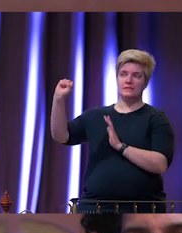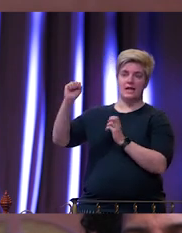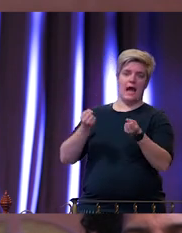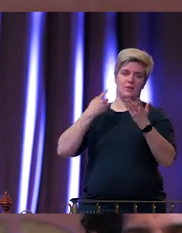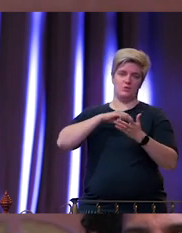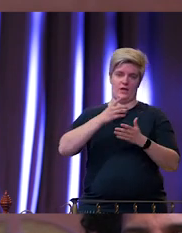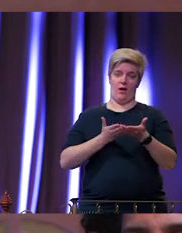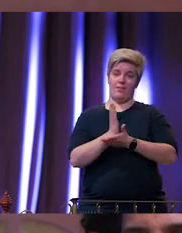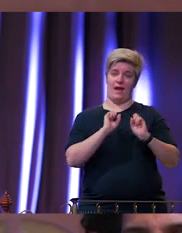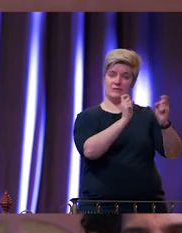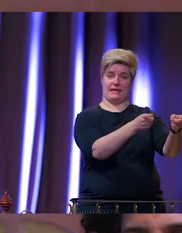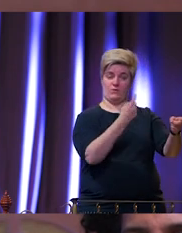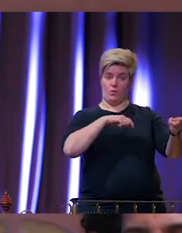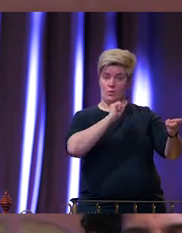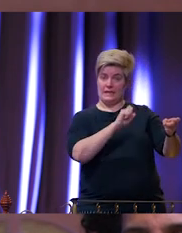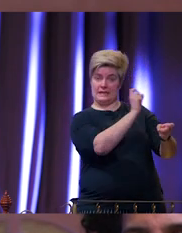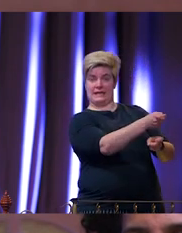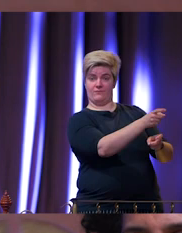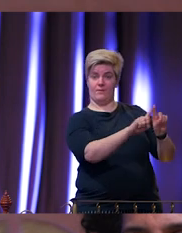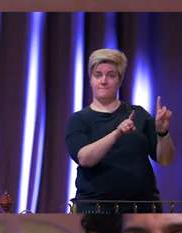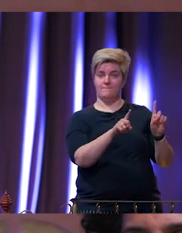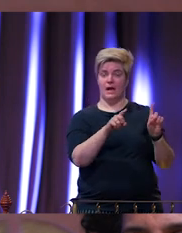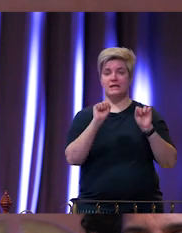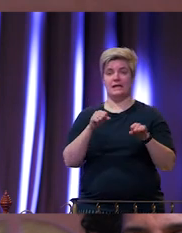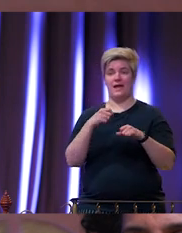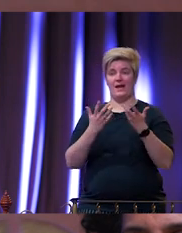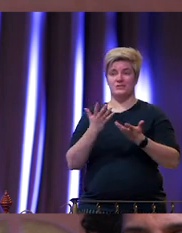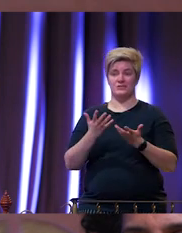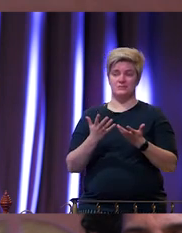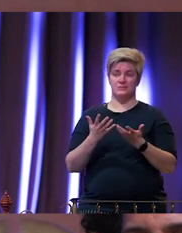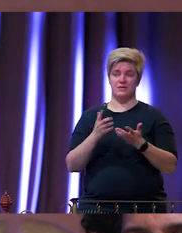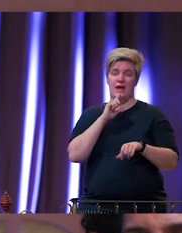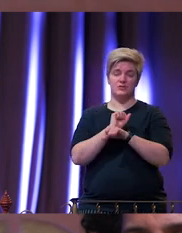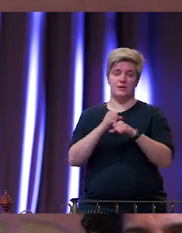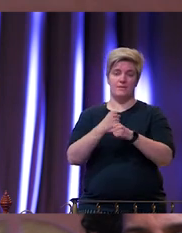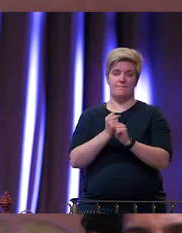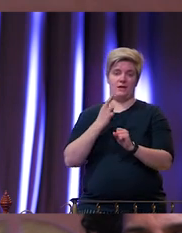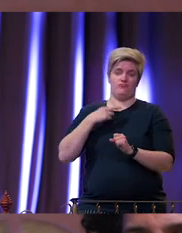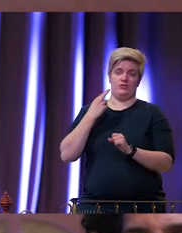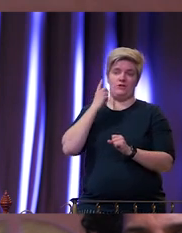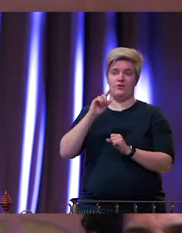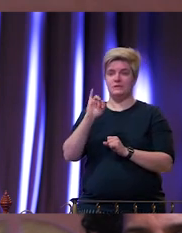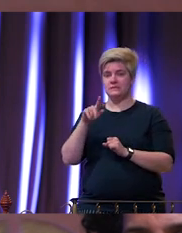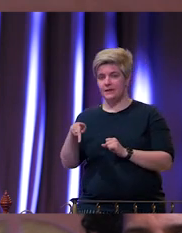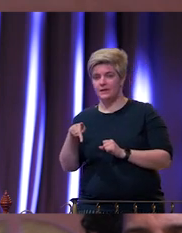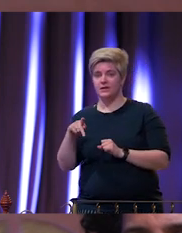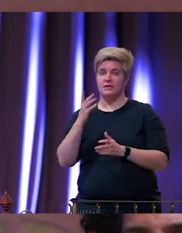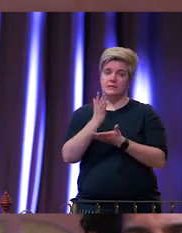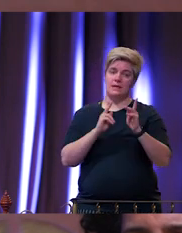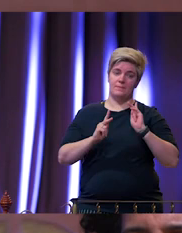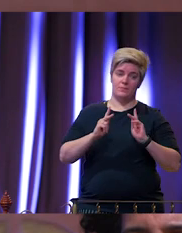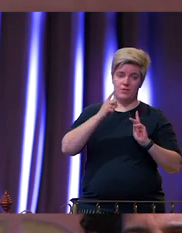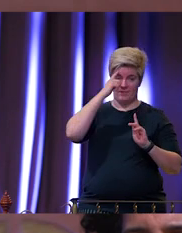give. We can give it, but it actually can put the organization in jeopardy. You've heard of tipping. Some folks believe it exists, others